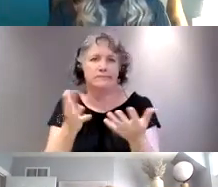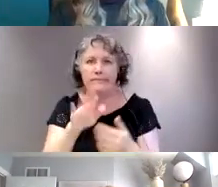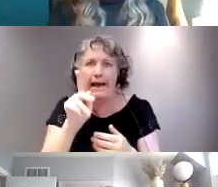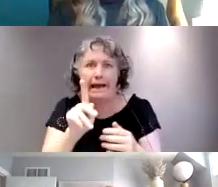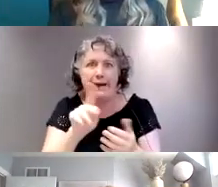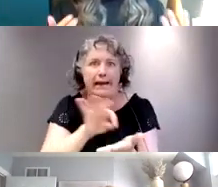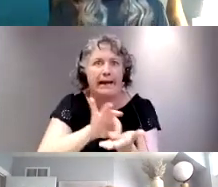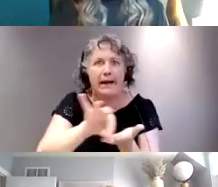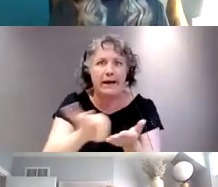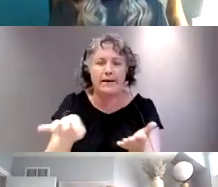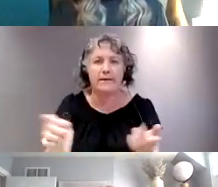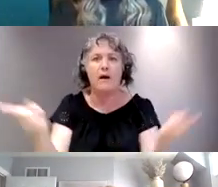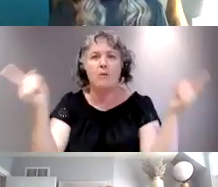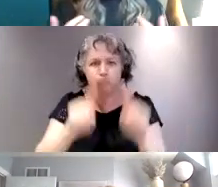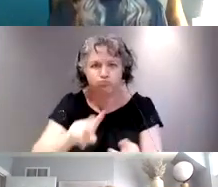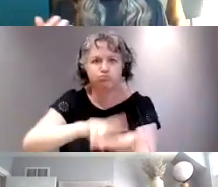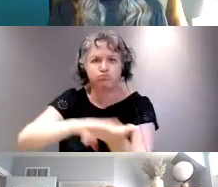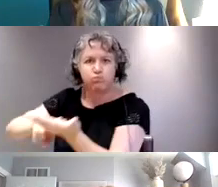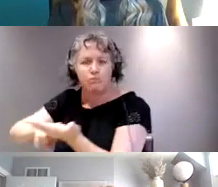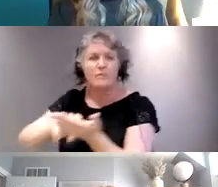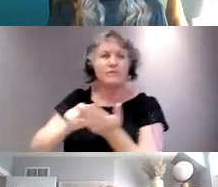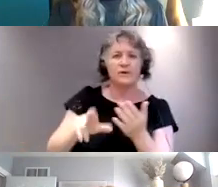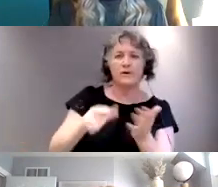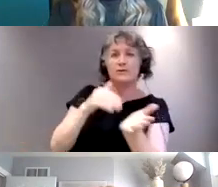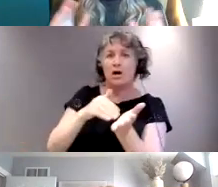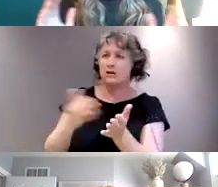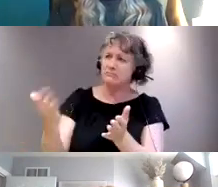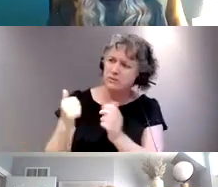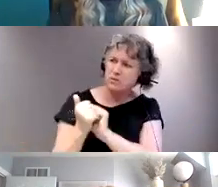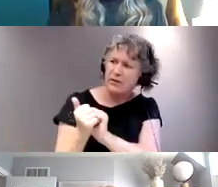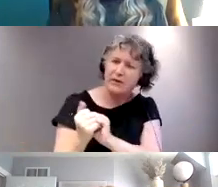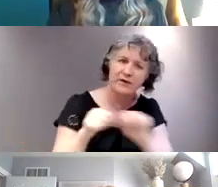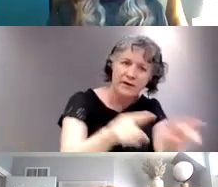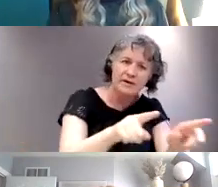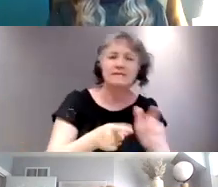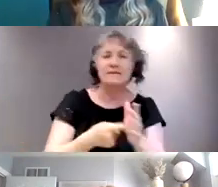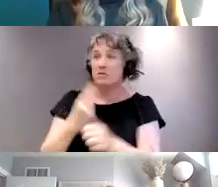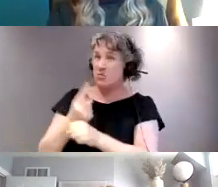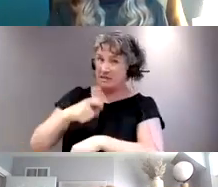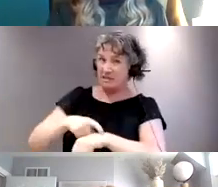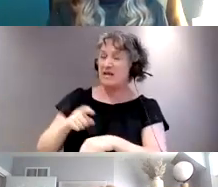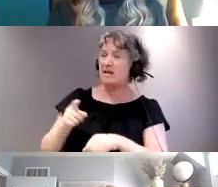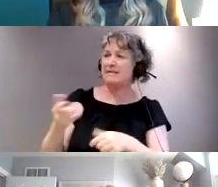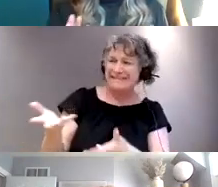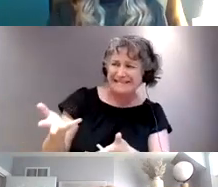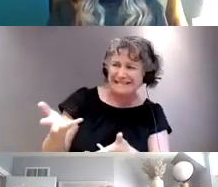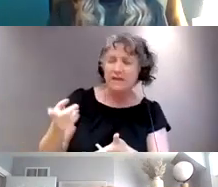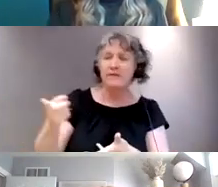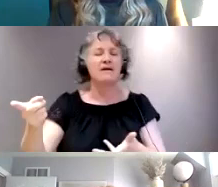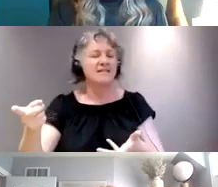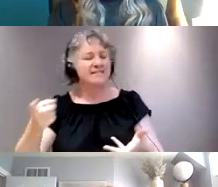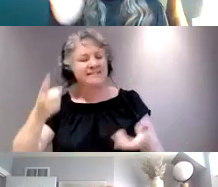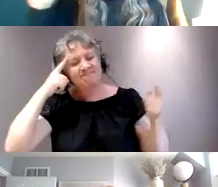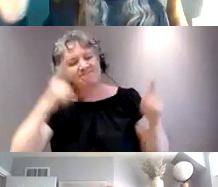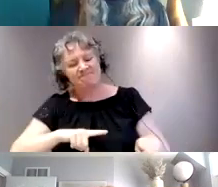of a doctor's appointment. Sometimes you can get them at the right stage and say, and they go, yeah, this is important to me. And we